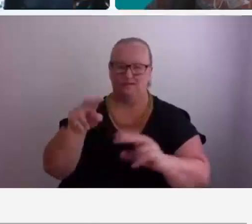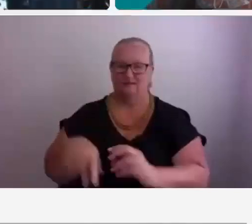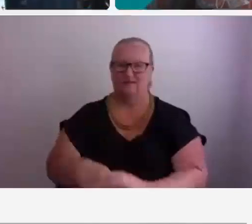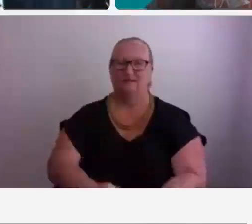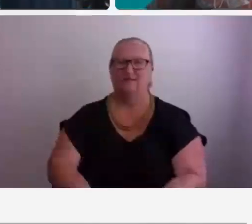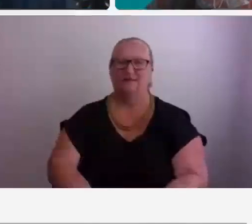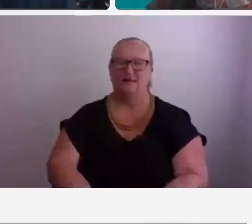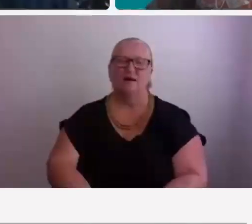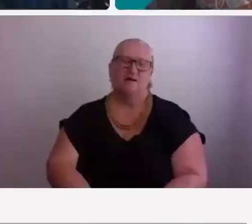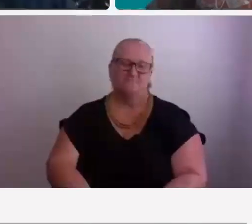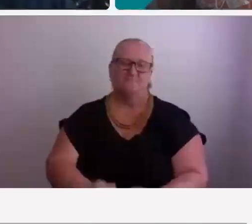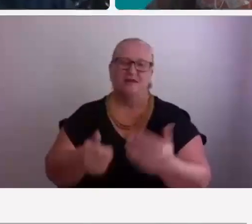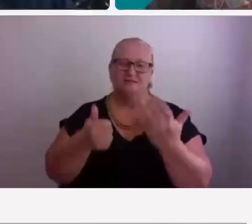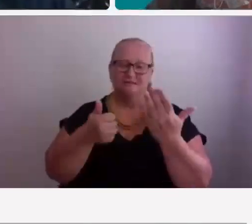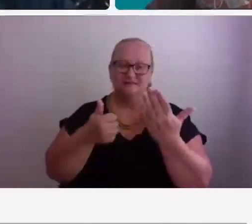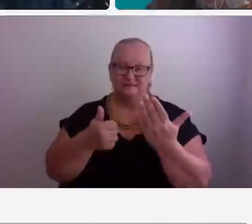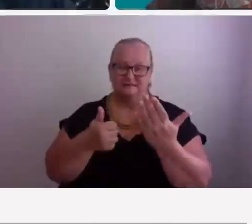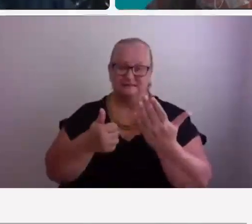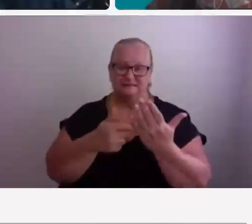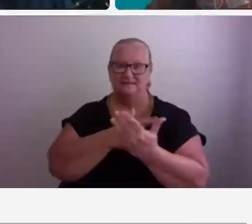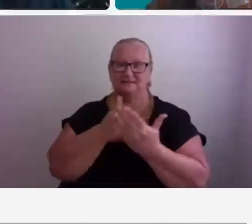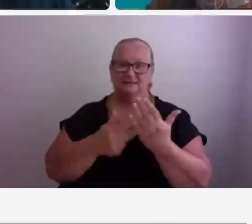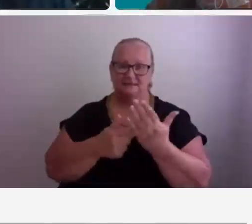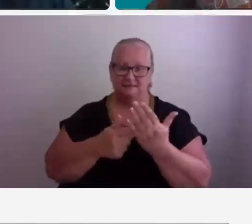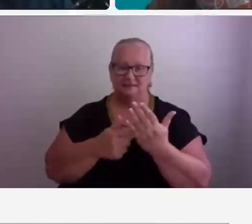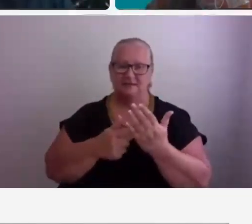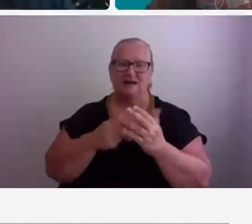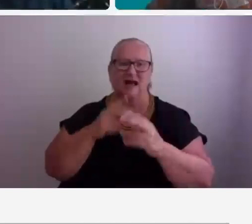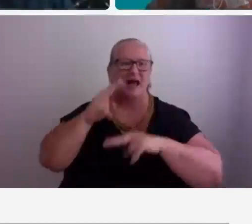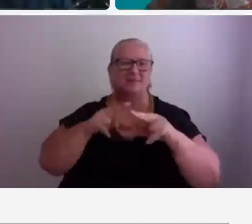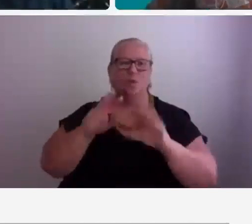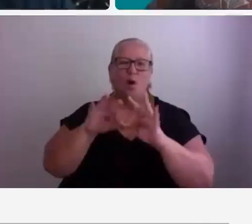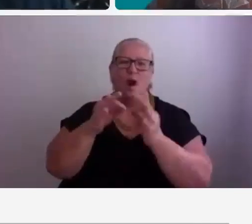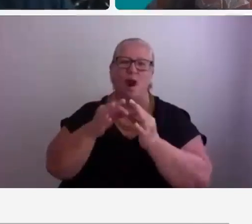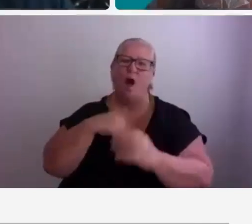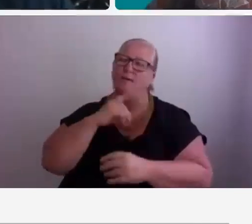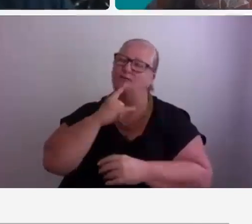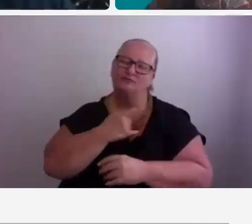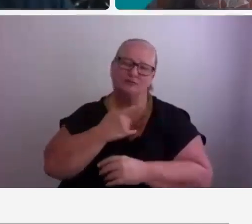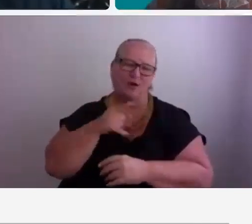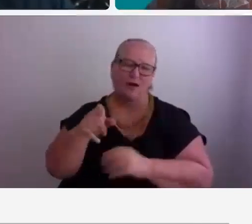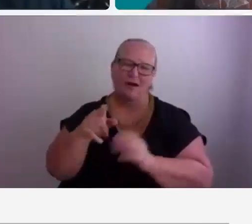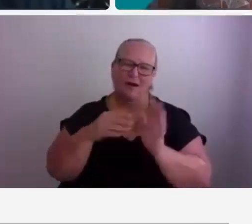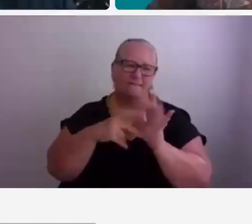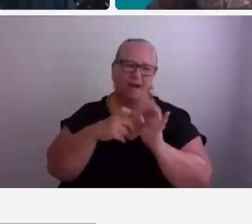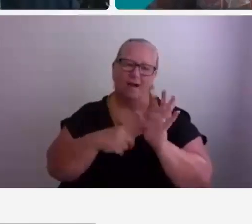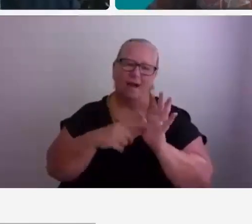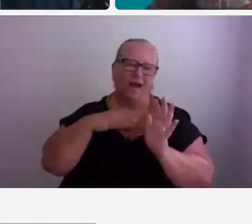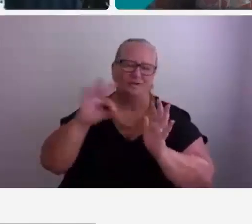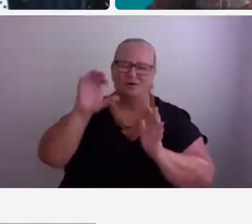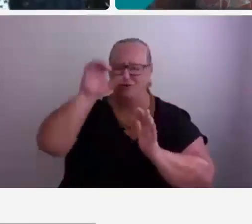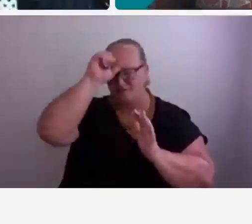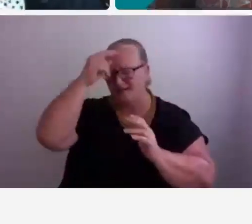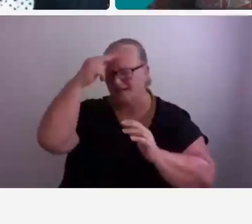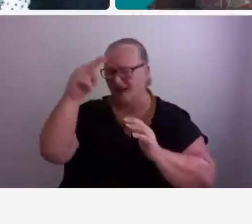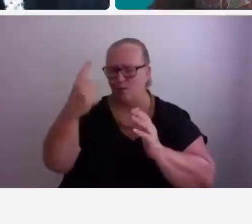So there's 6 assessment management organisations. I'm sorry, Michael. I don't remember the names of all 6 off the top